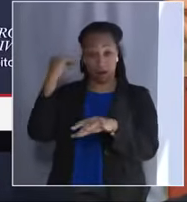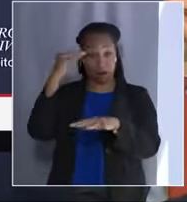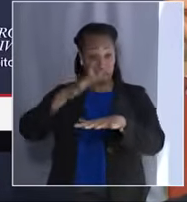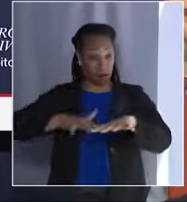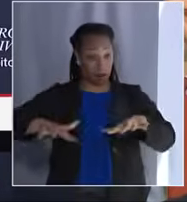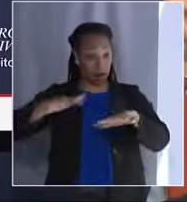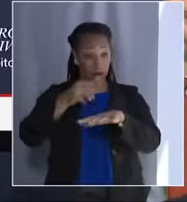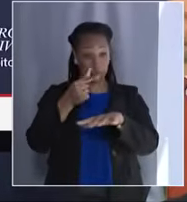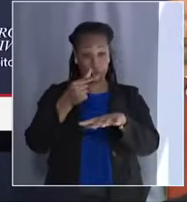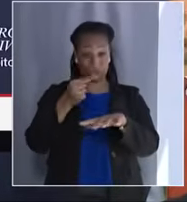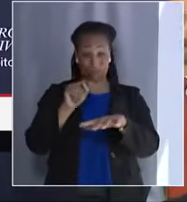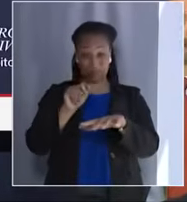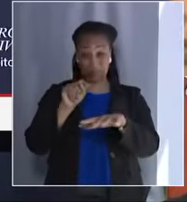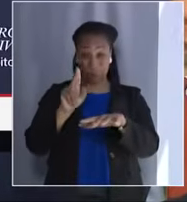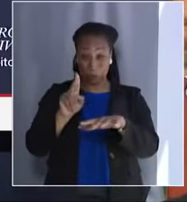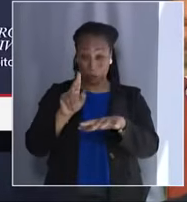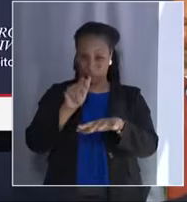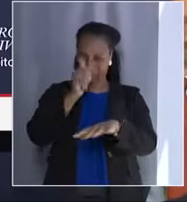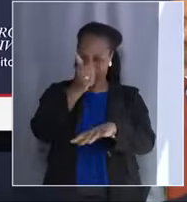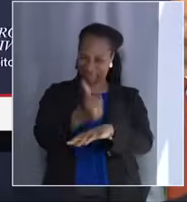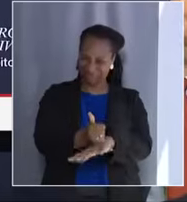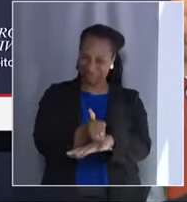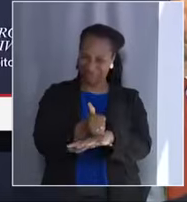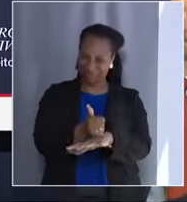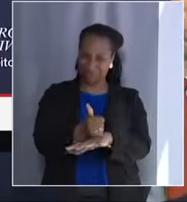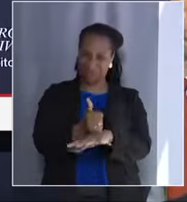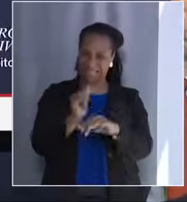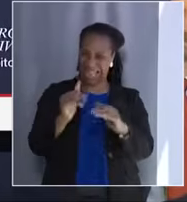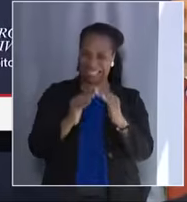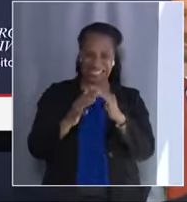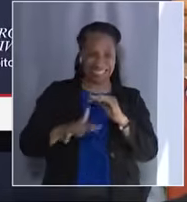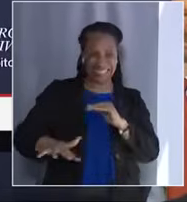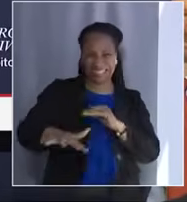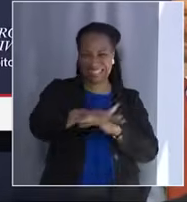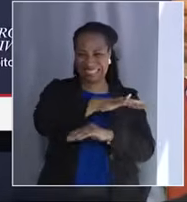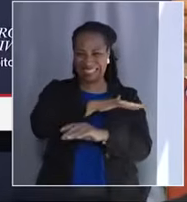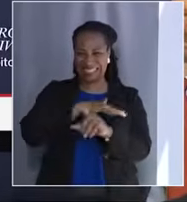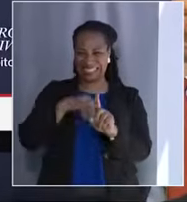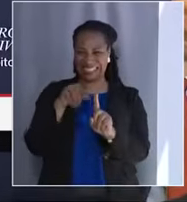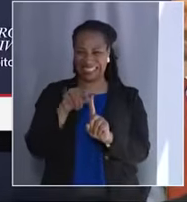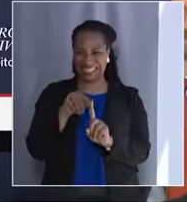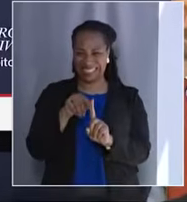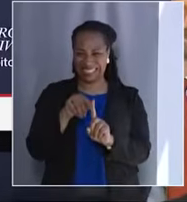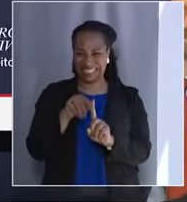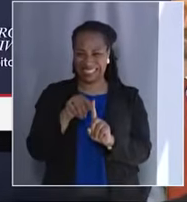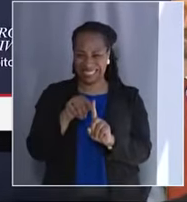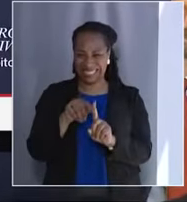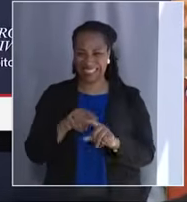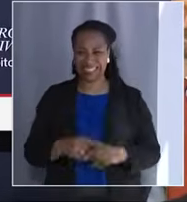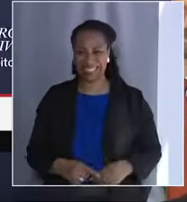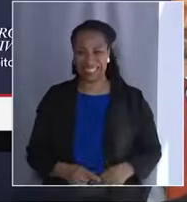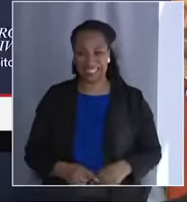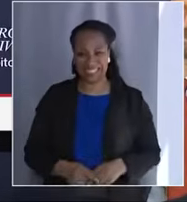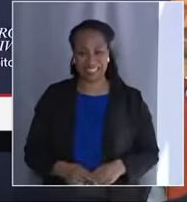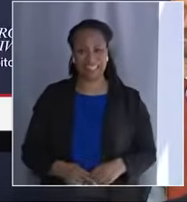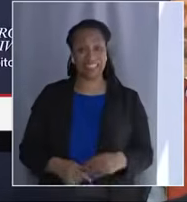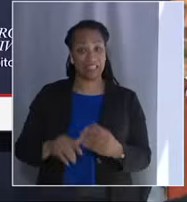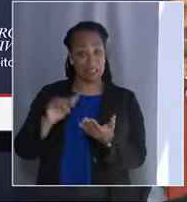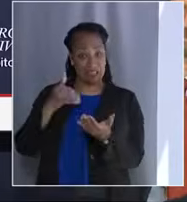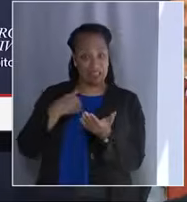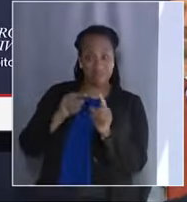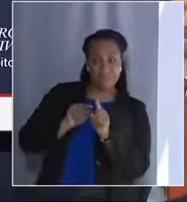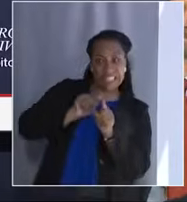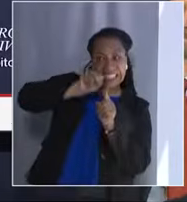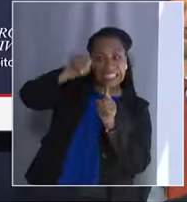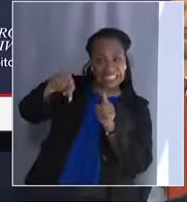Law, the McCourt School just down the street, and now right here off of the H Street corridor. And we have had